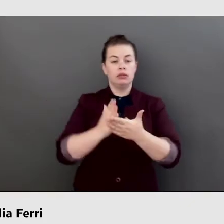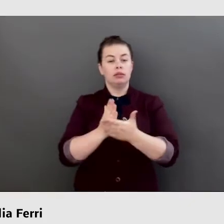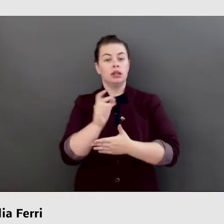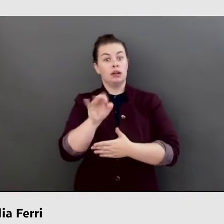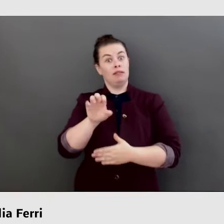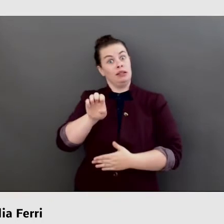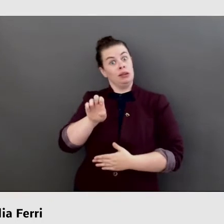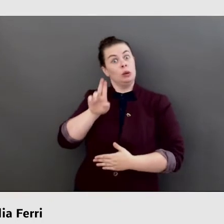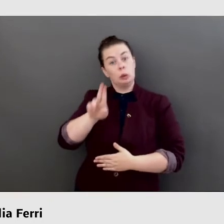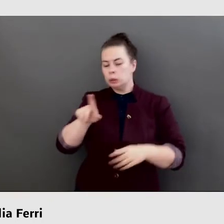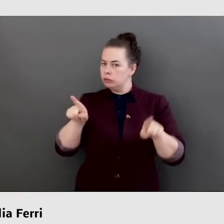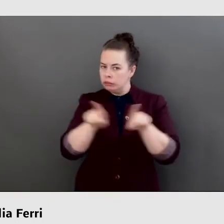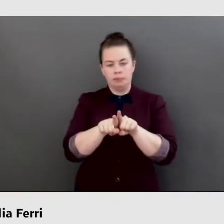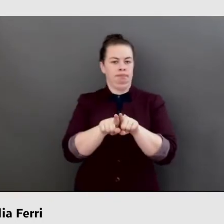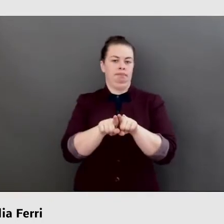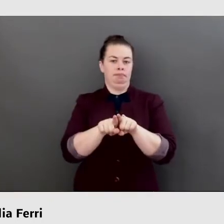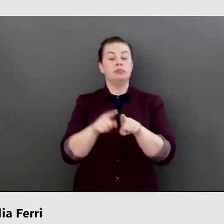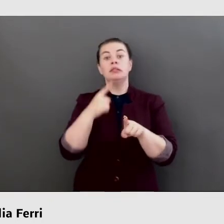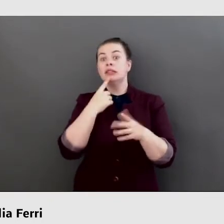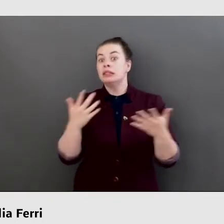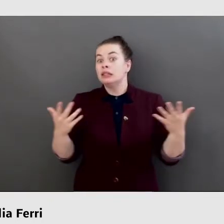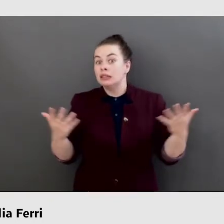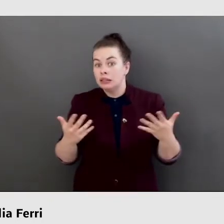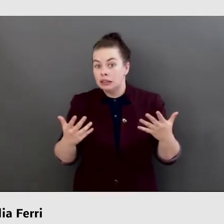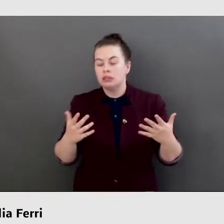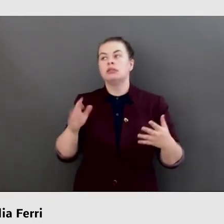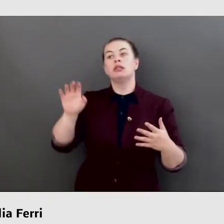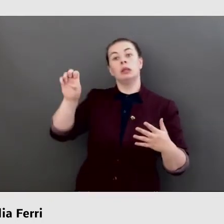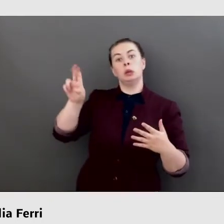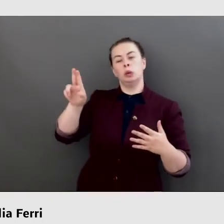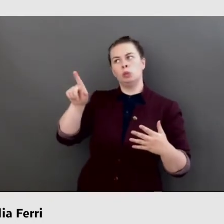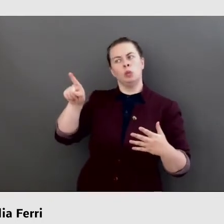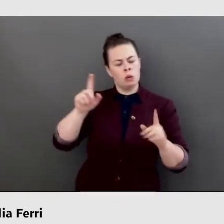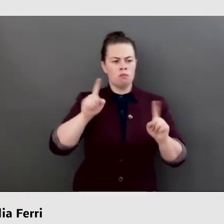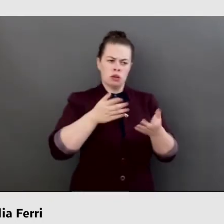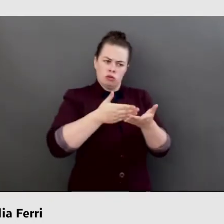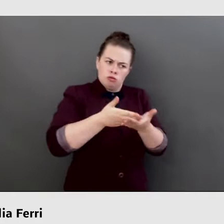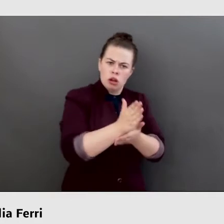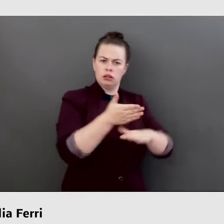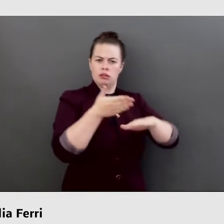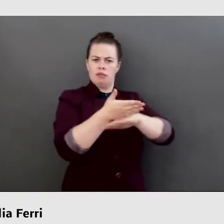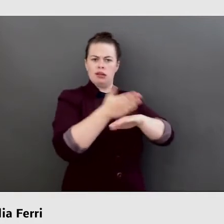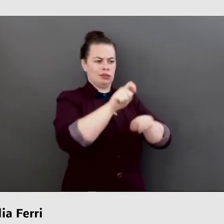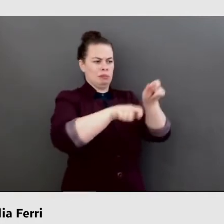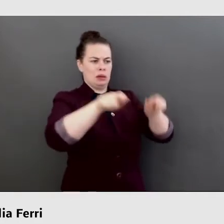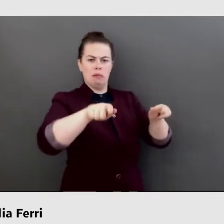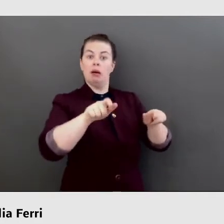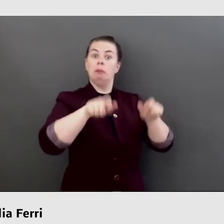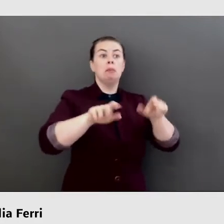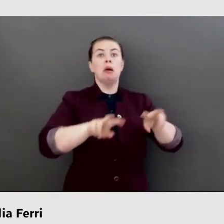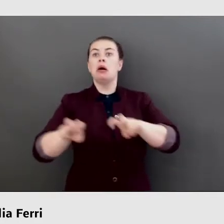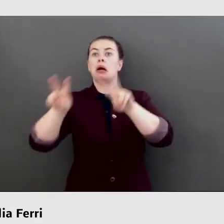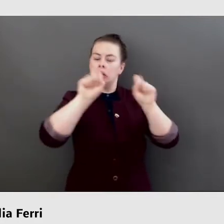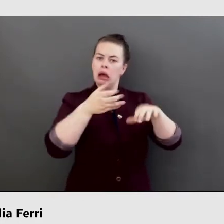Charter of Fundamental Rights of the European Union. This provision not only states the right of access to preventive